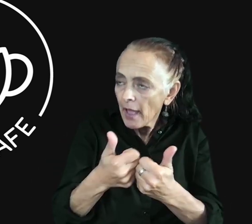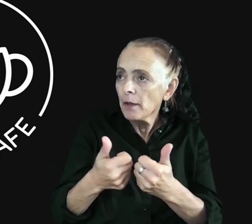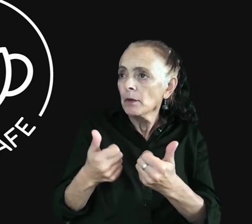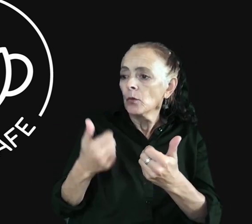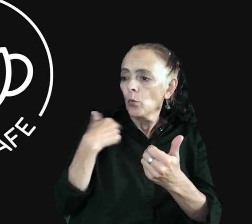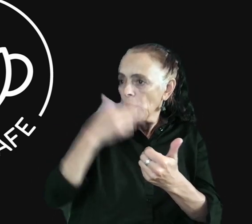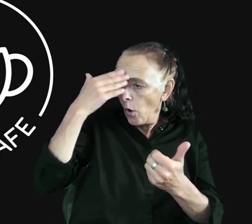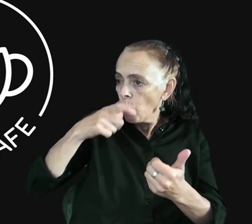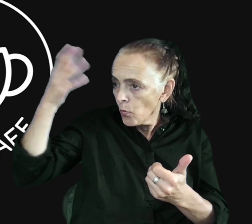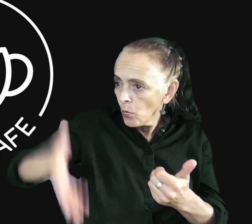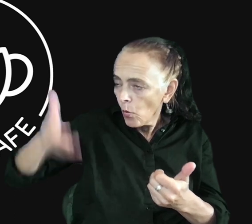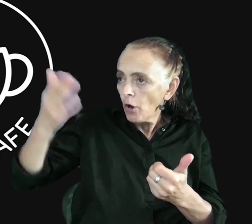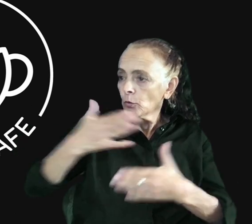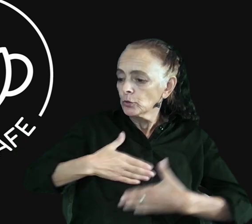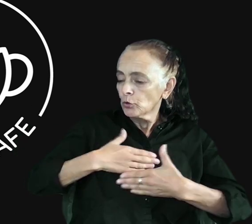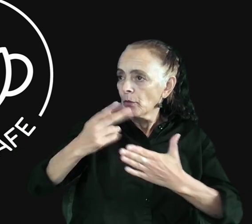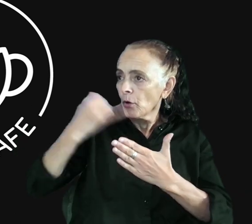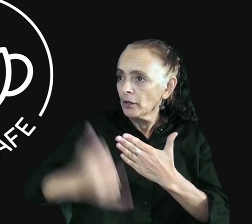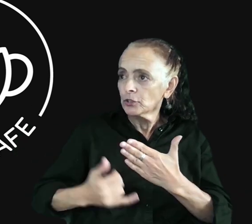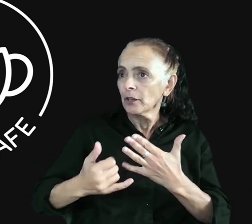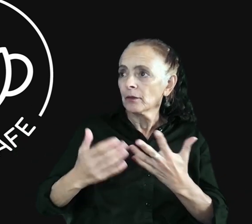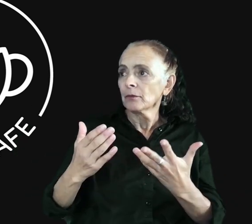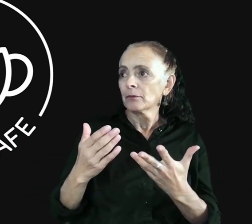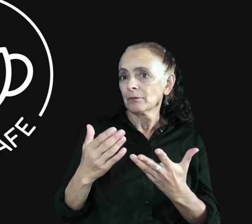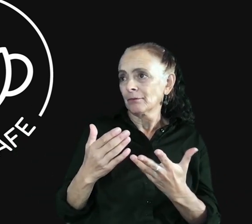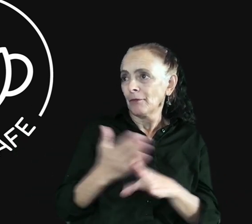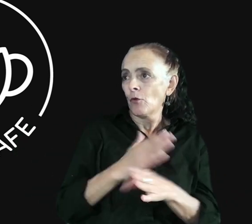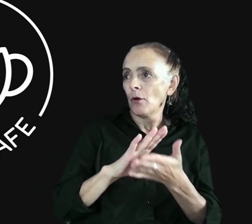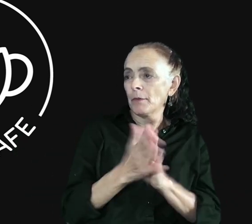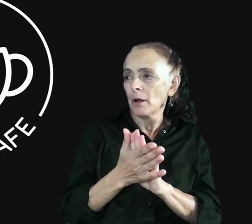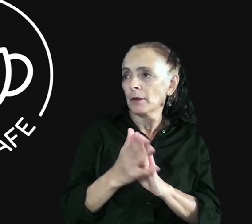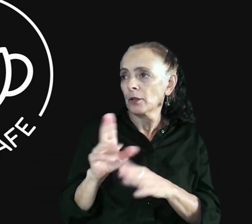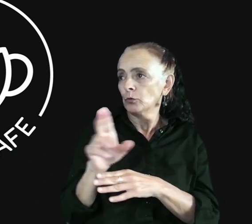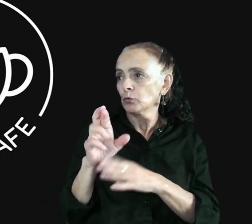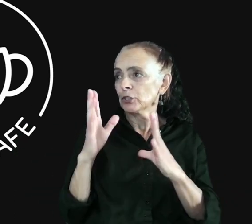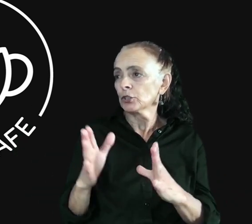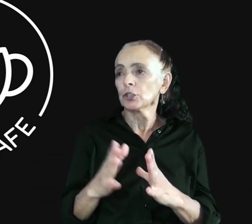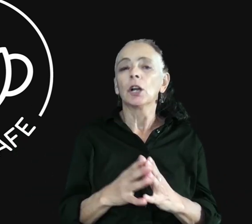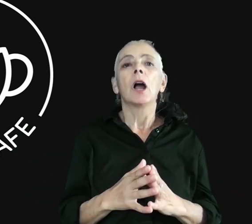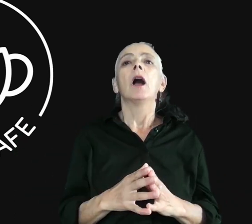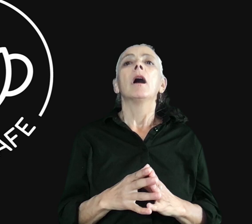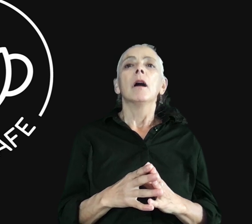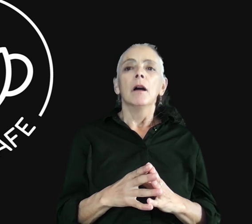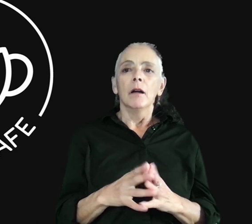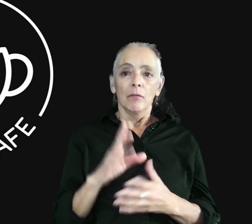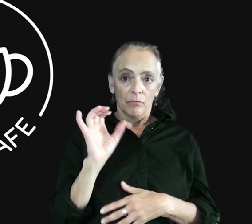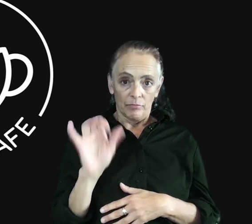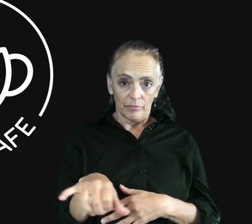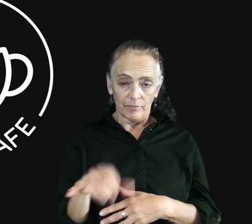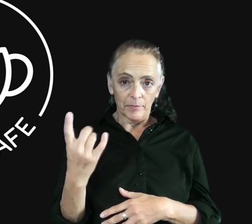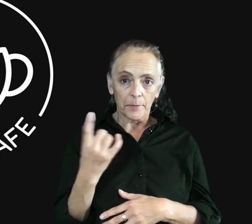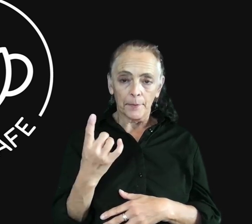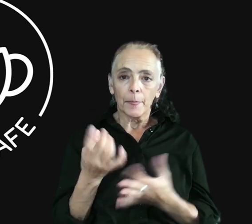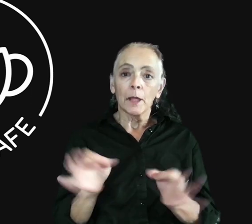as someone who enjoys the project before being a user researcher and that's i think that's that that that's something that